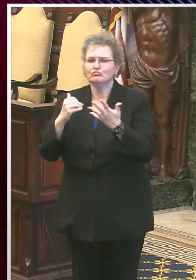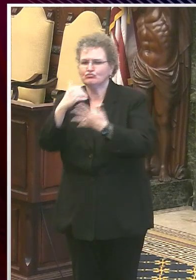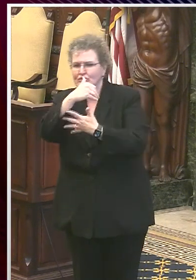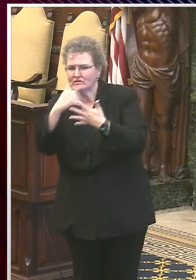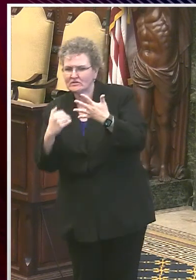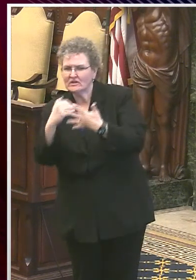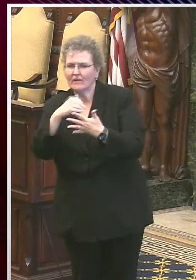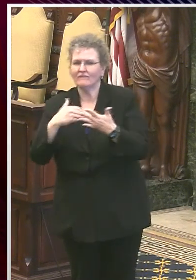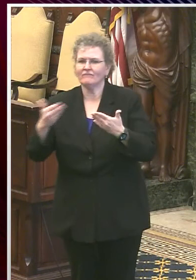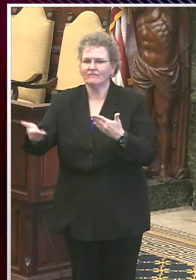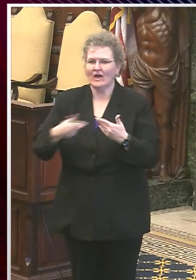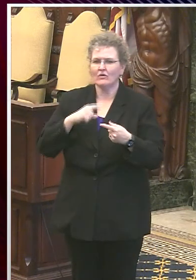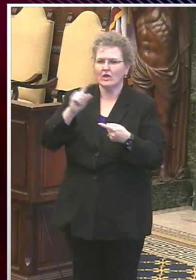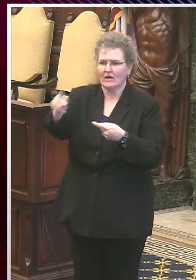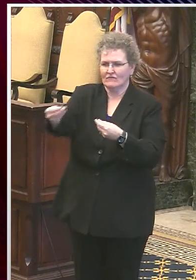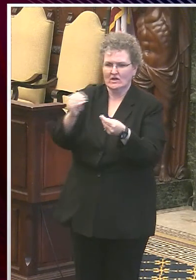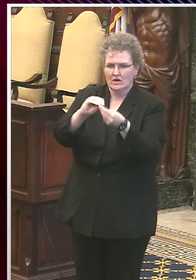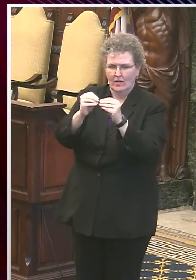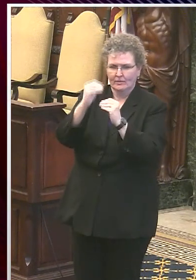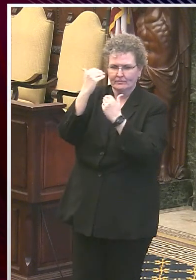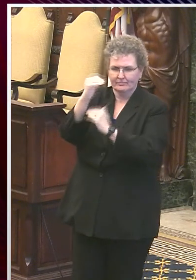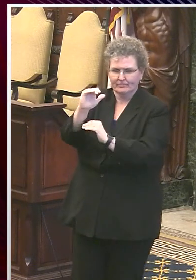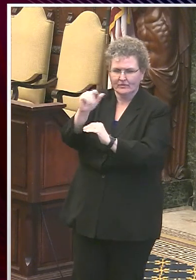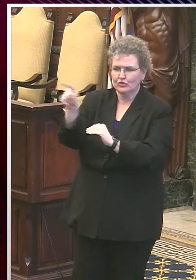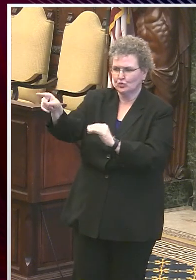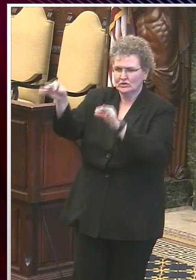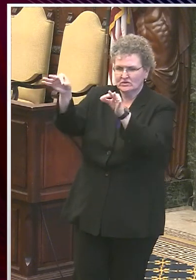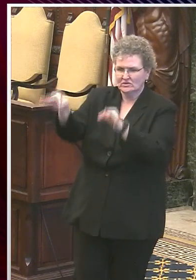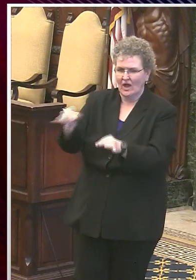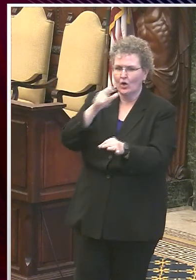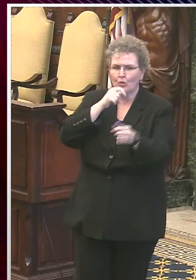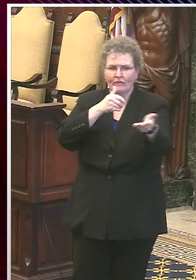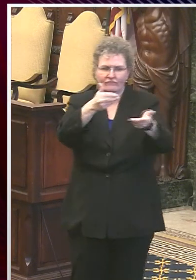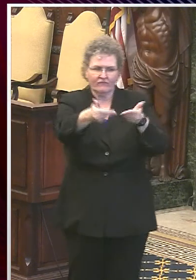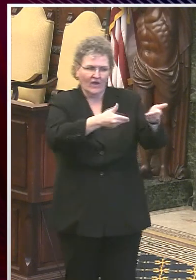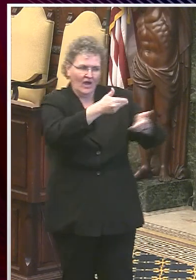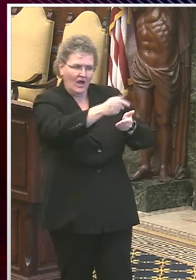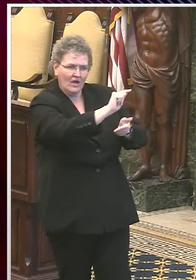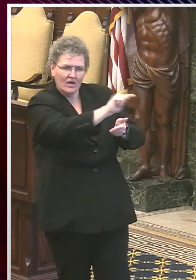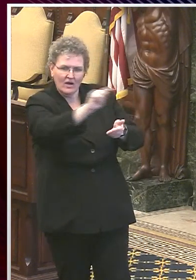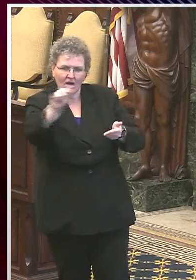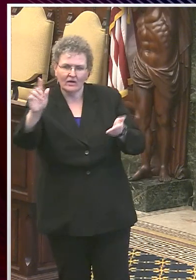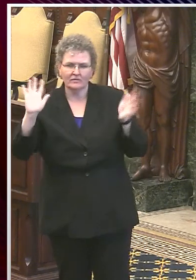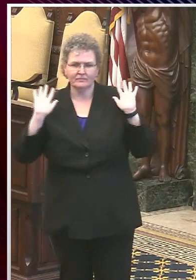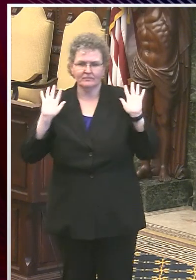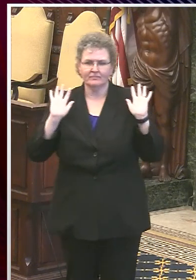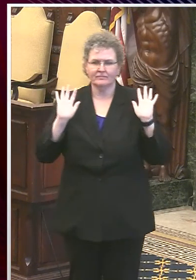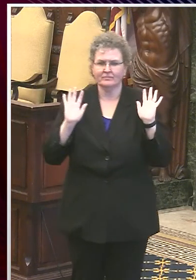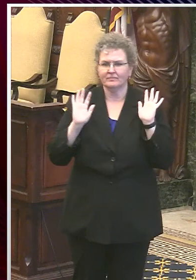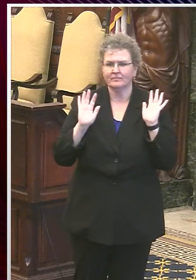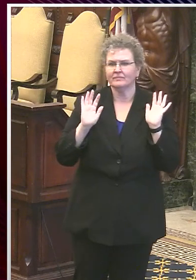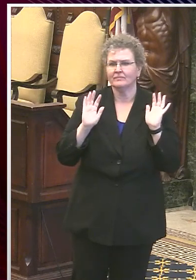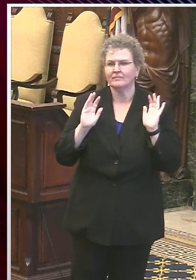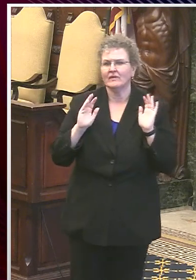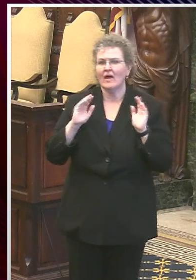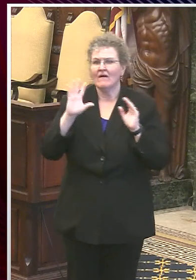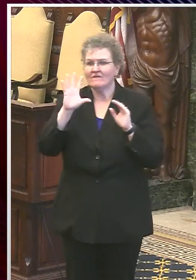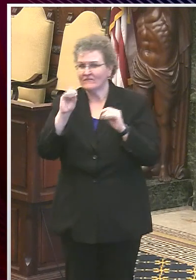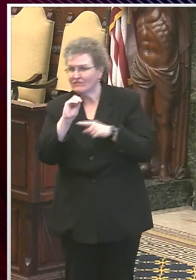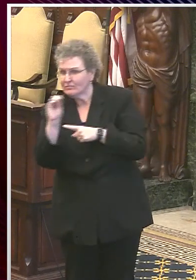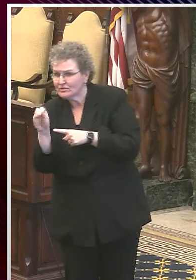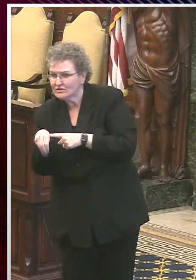gave them the number and they'd have to determine how people would be eligible. And the number is 15% occupancy?